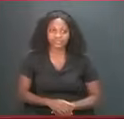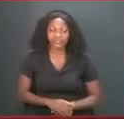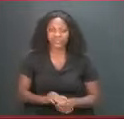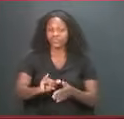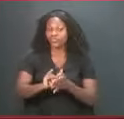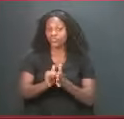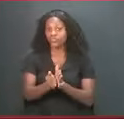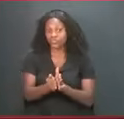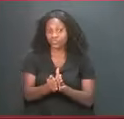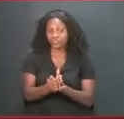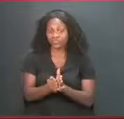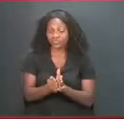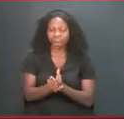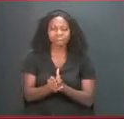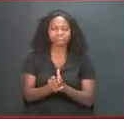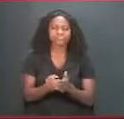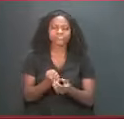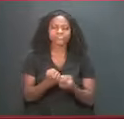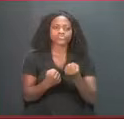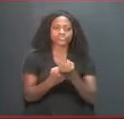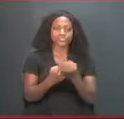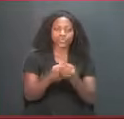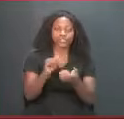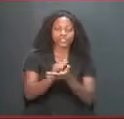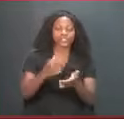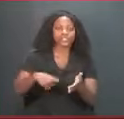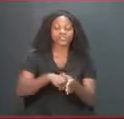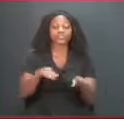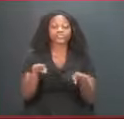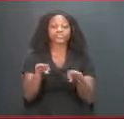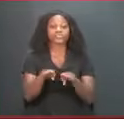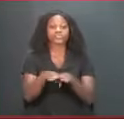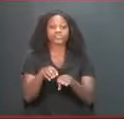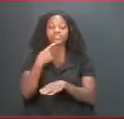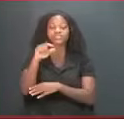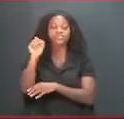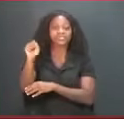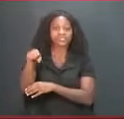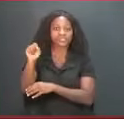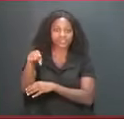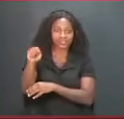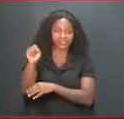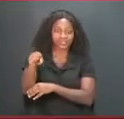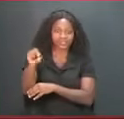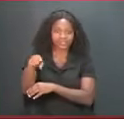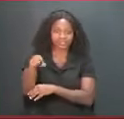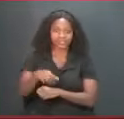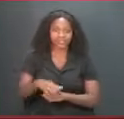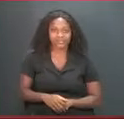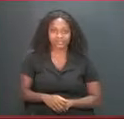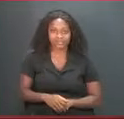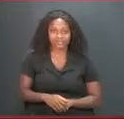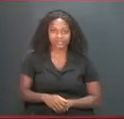Those in favor of adjournment, say aye.